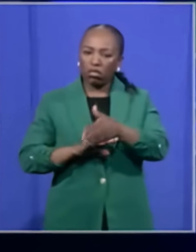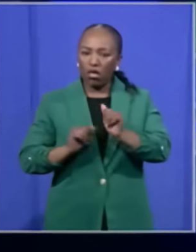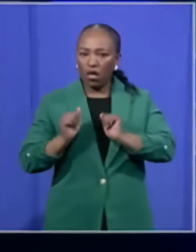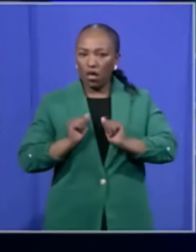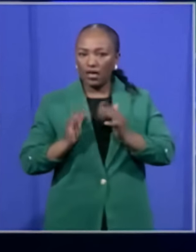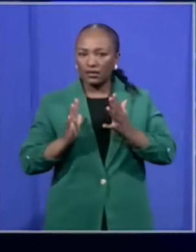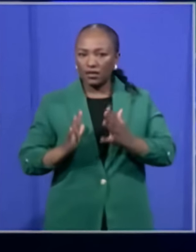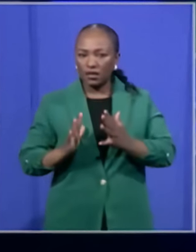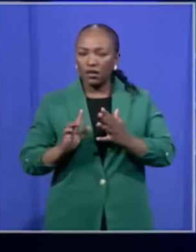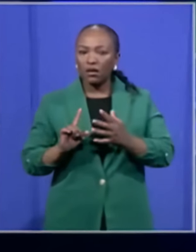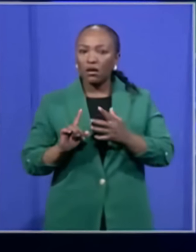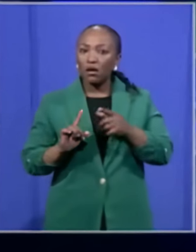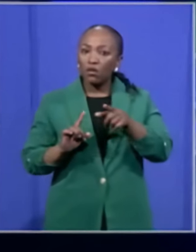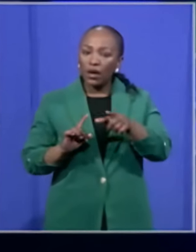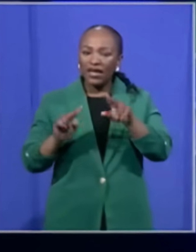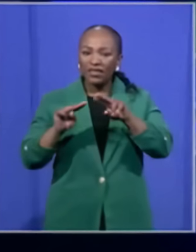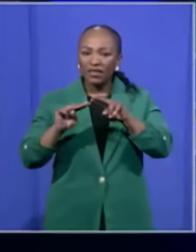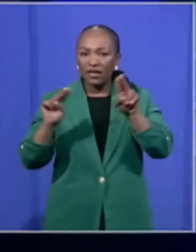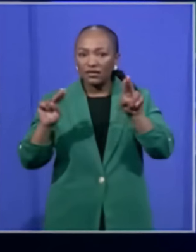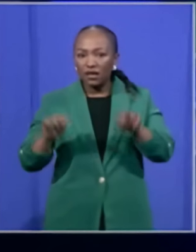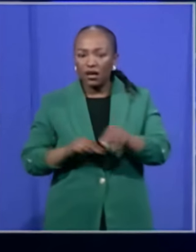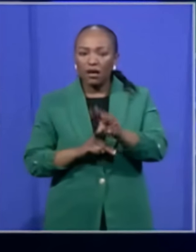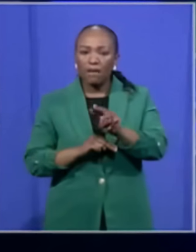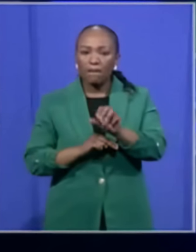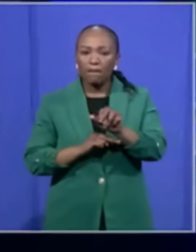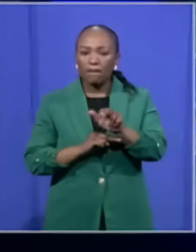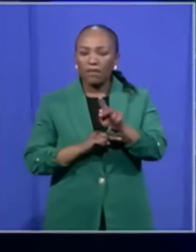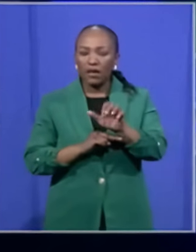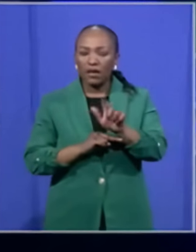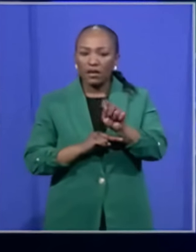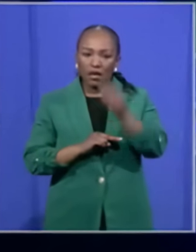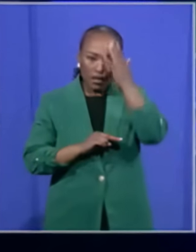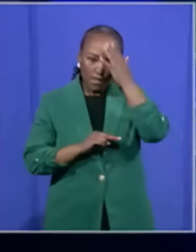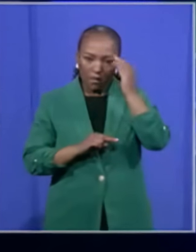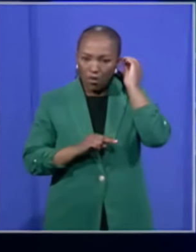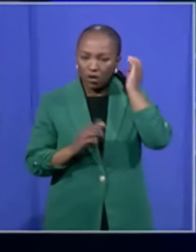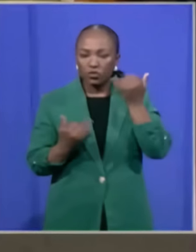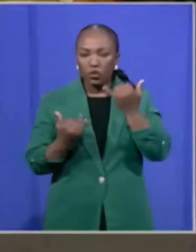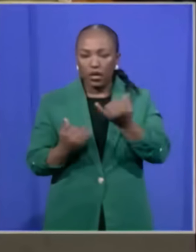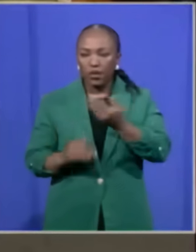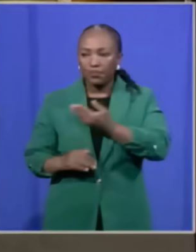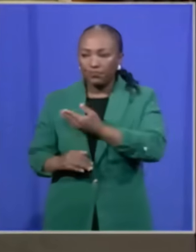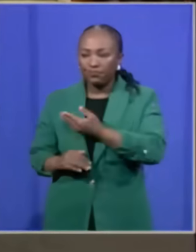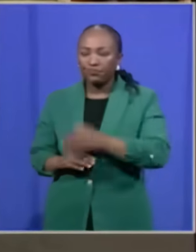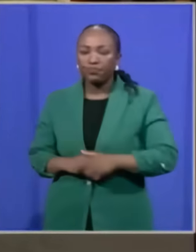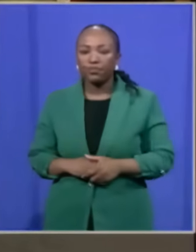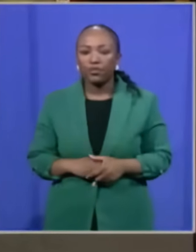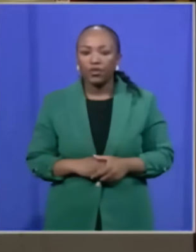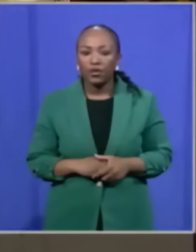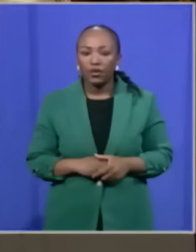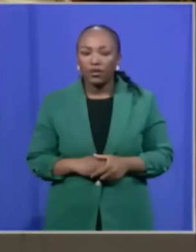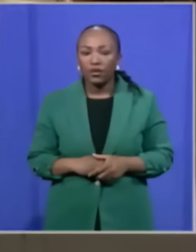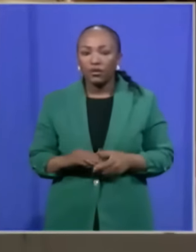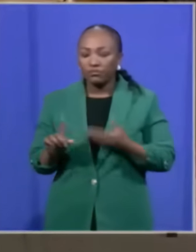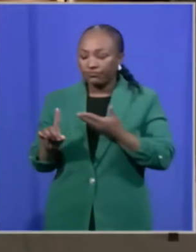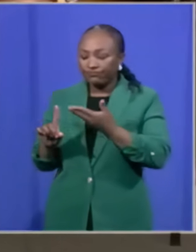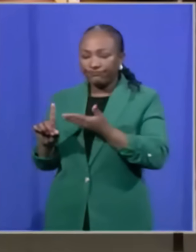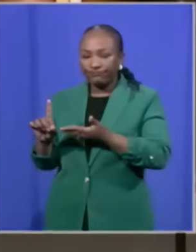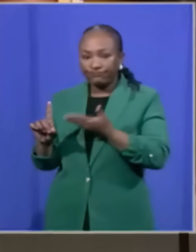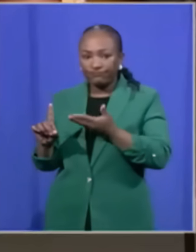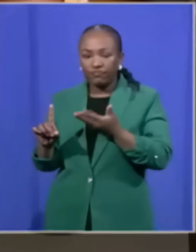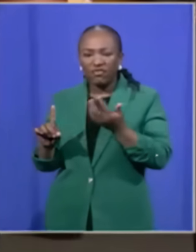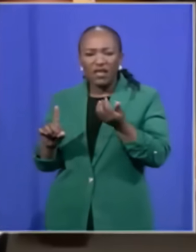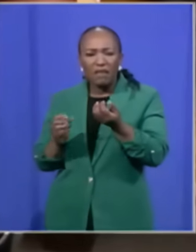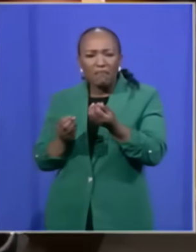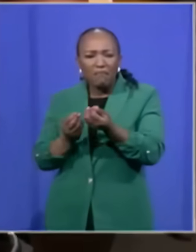e neng e tshwaretswe Market Theatre Newtown Johannesburg ka jeno. She left an indelible mark not only to a lot of